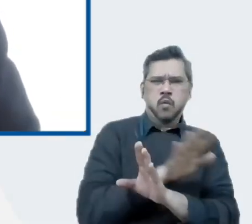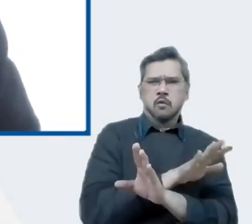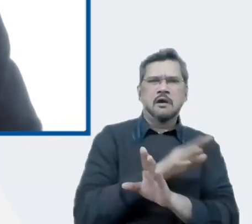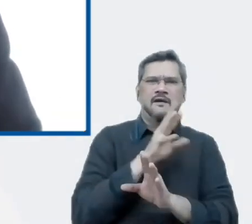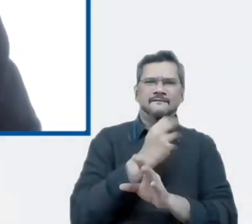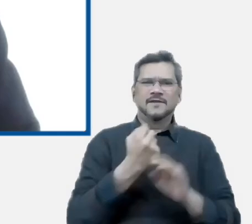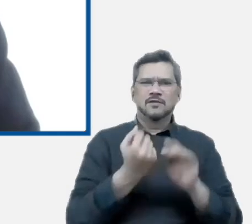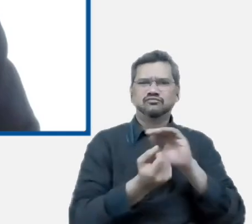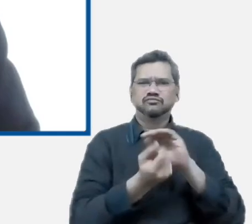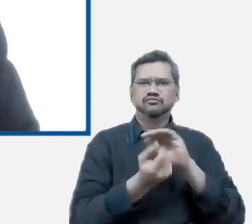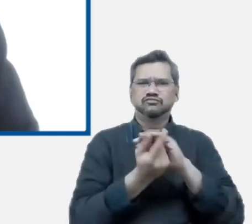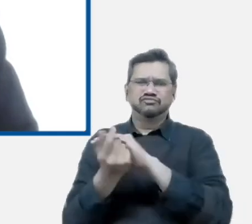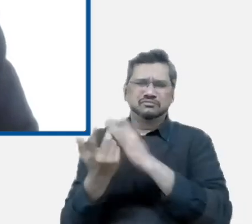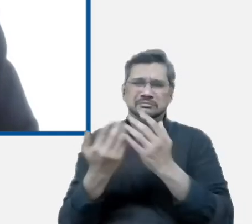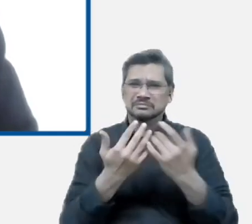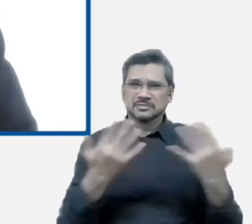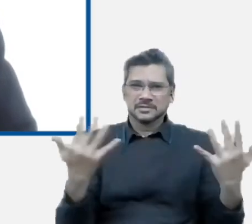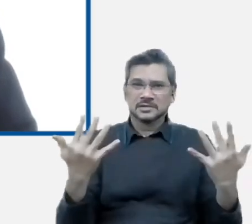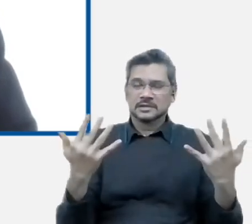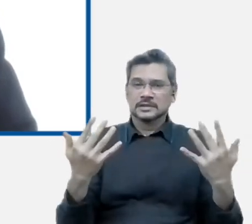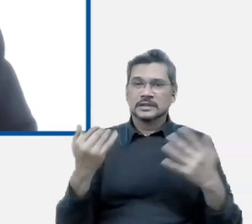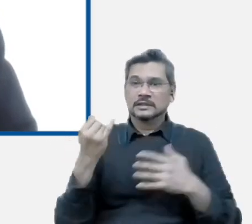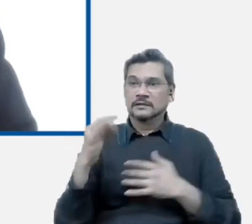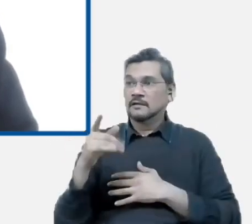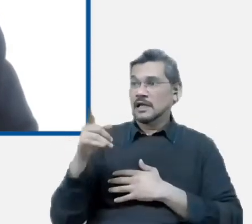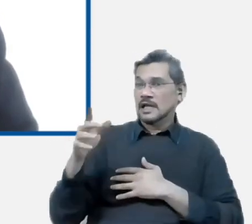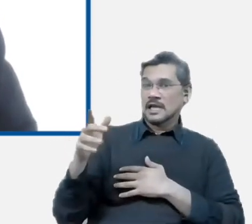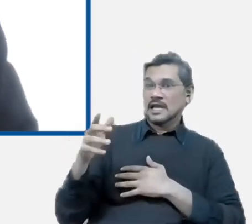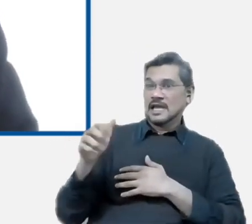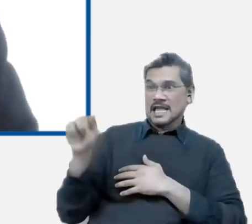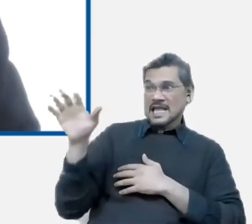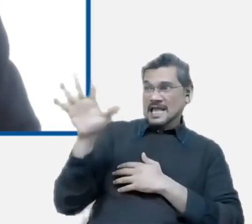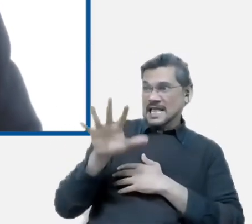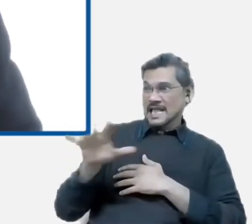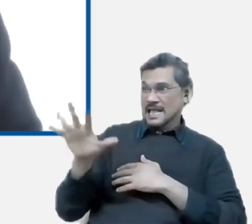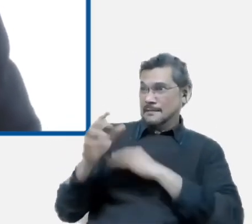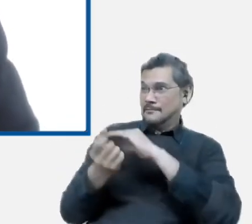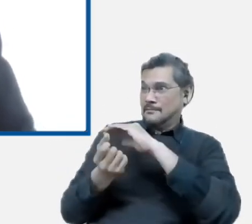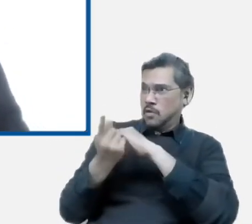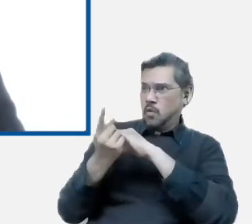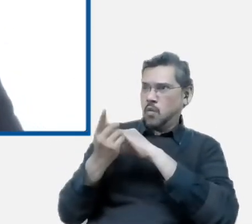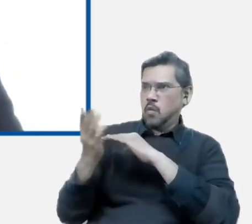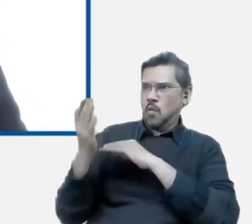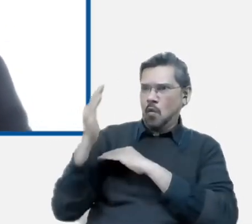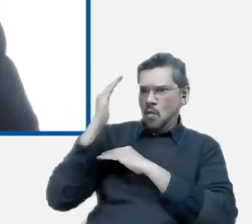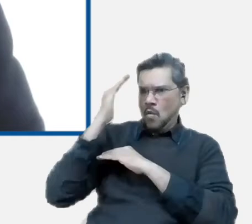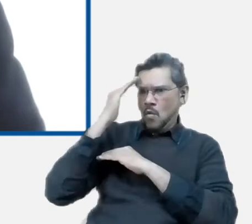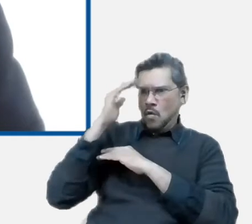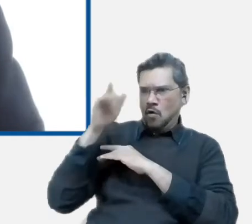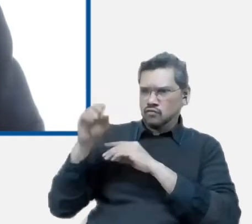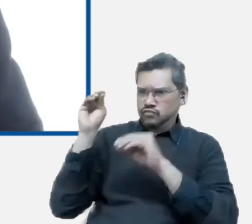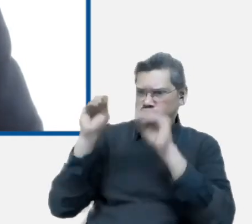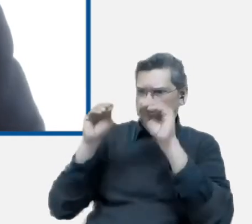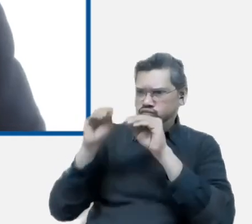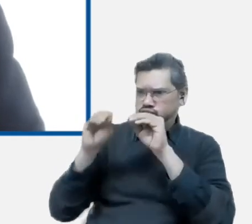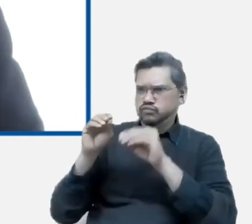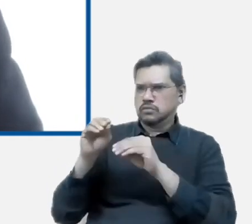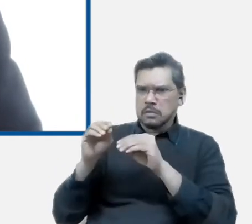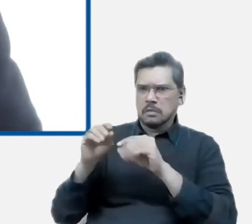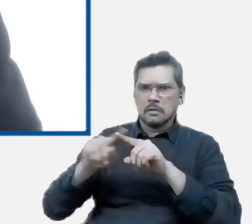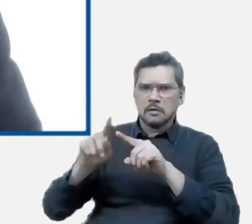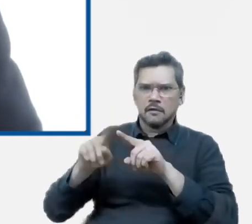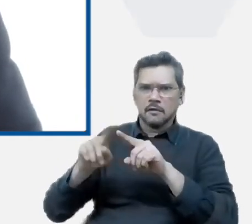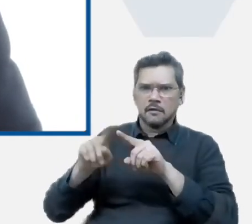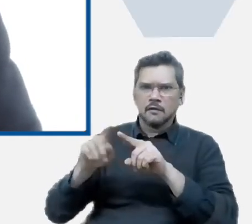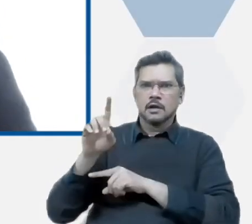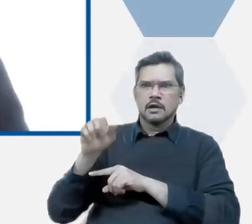must be a way we anticipate this risk coming and putting in place important mechanisms. On data sharing, Mr. Chair, I'd